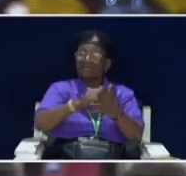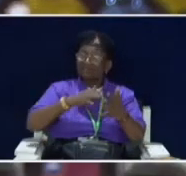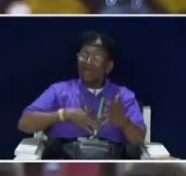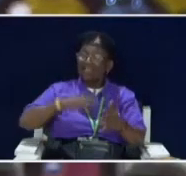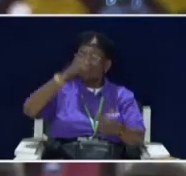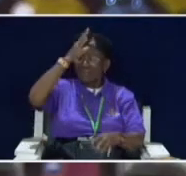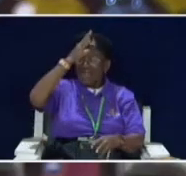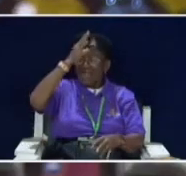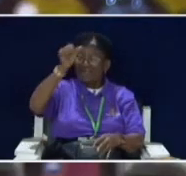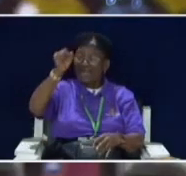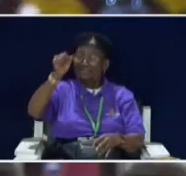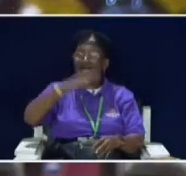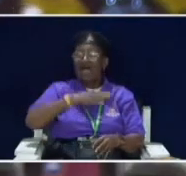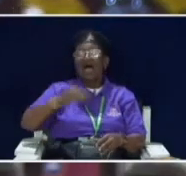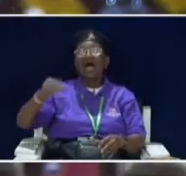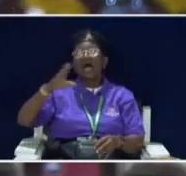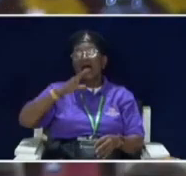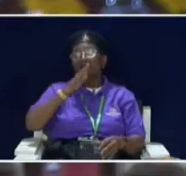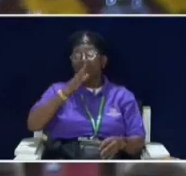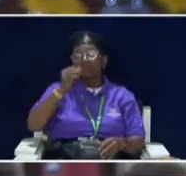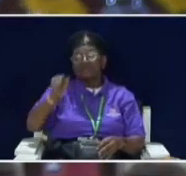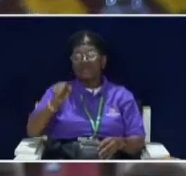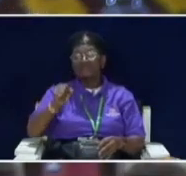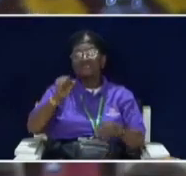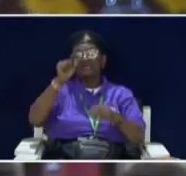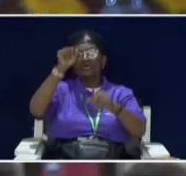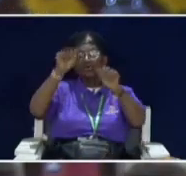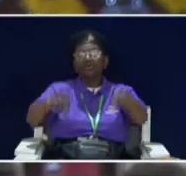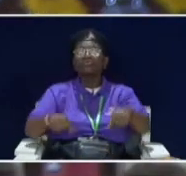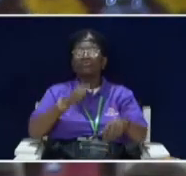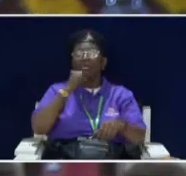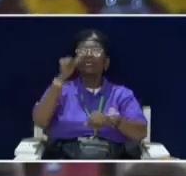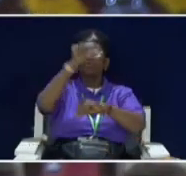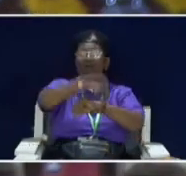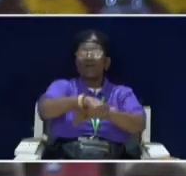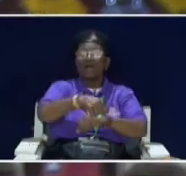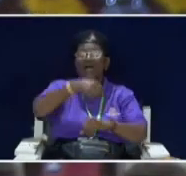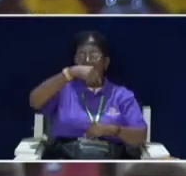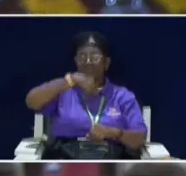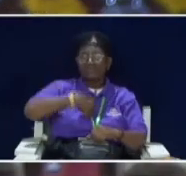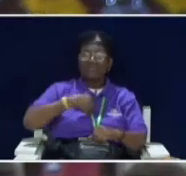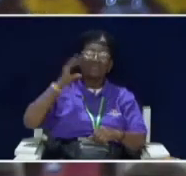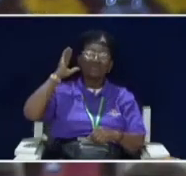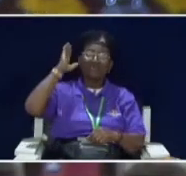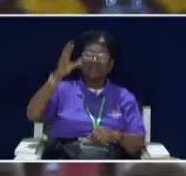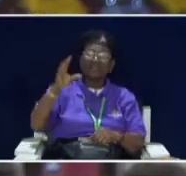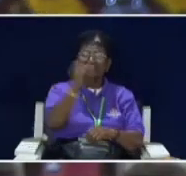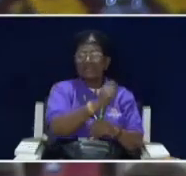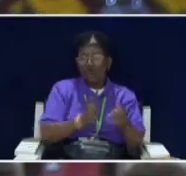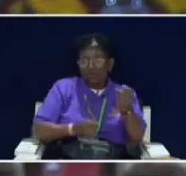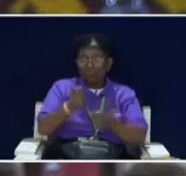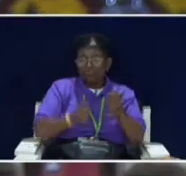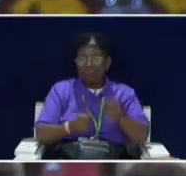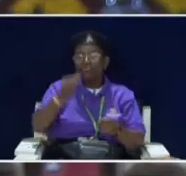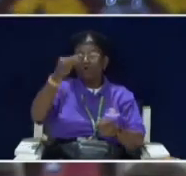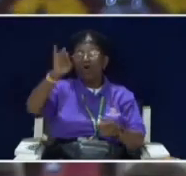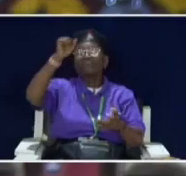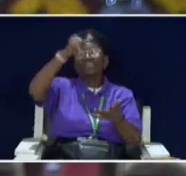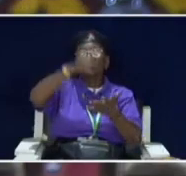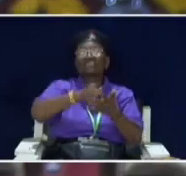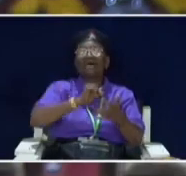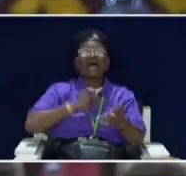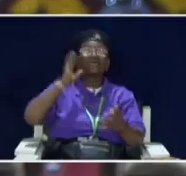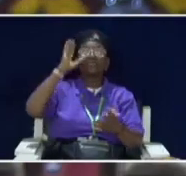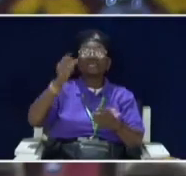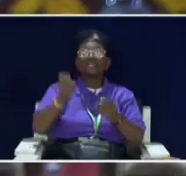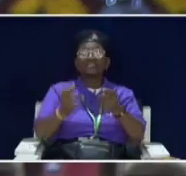mothers could not conquer, I will dominate it. I will dominate it.